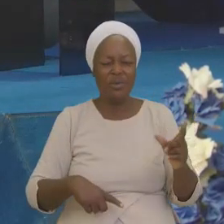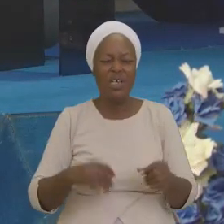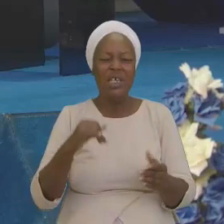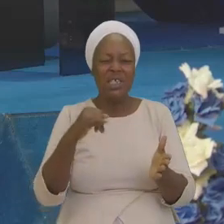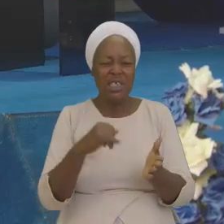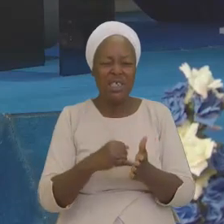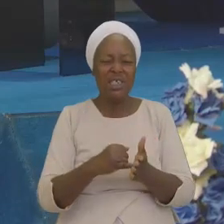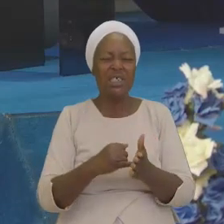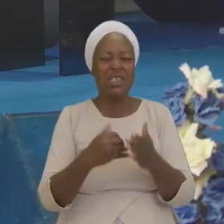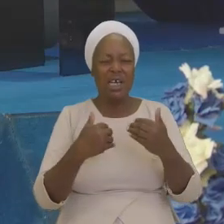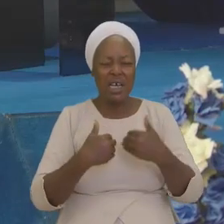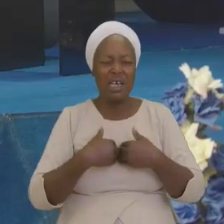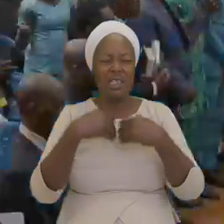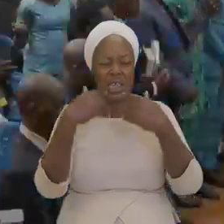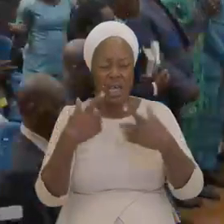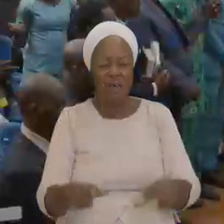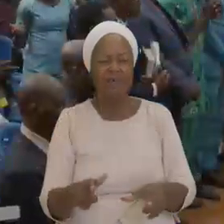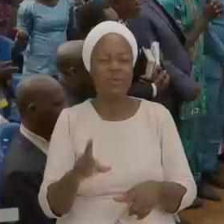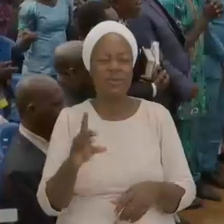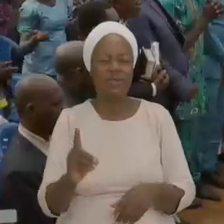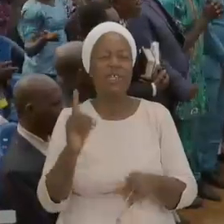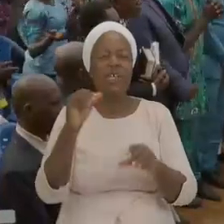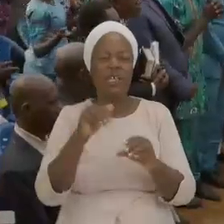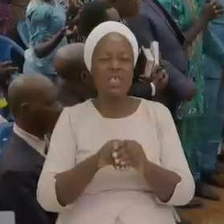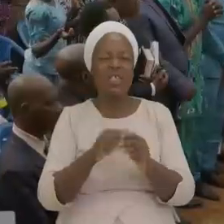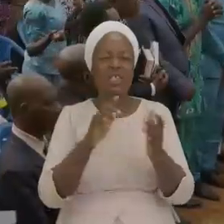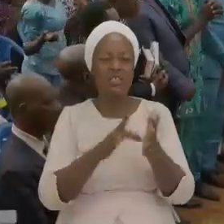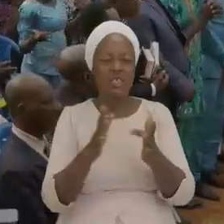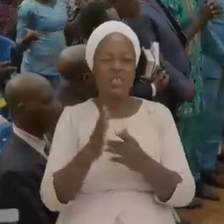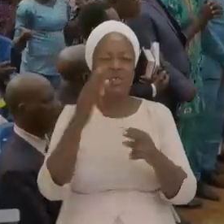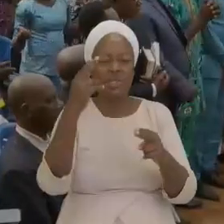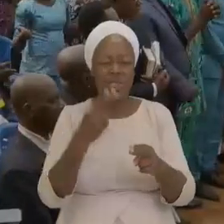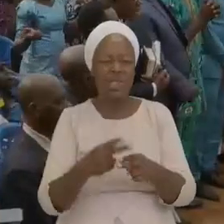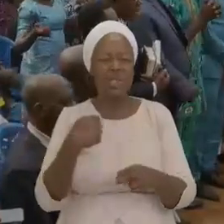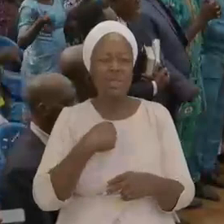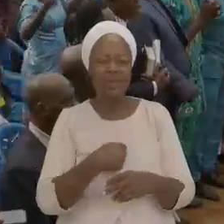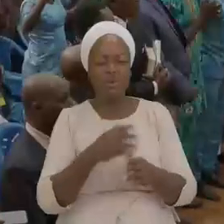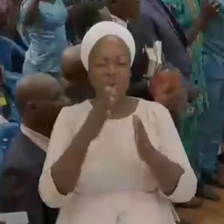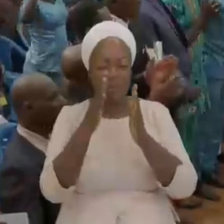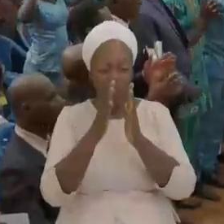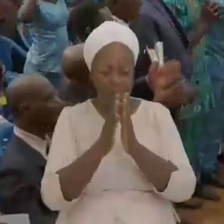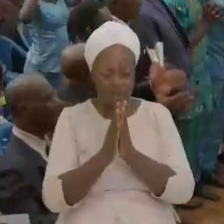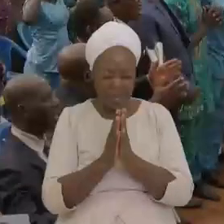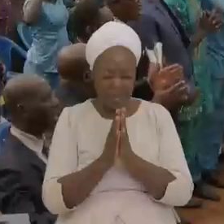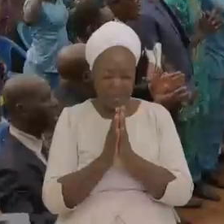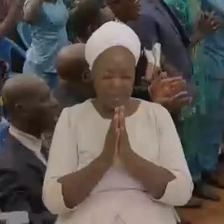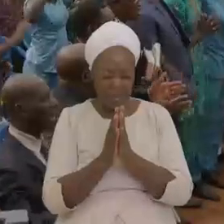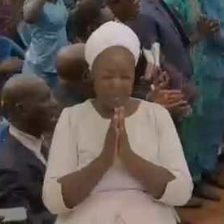is done. In Jesus' name we pray.